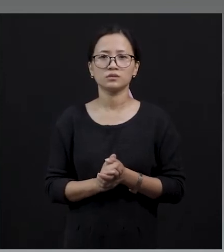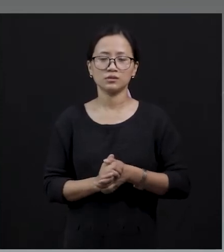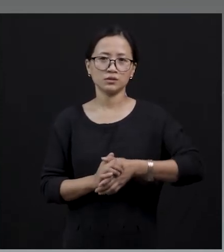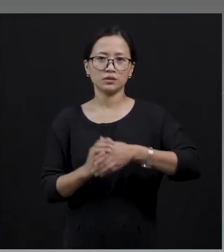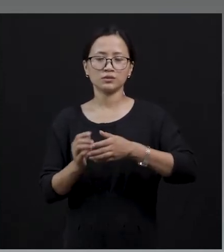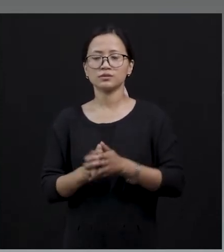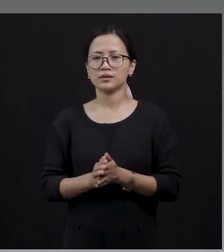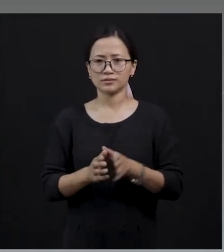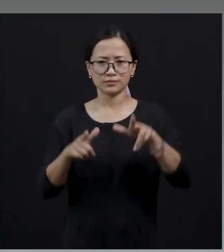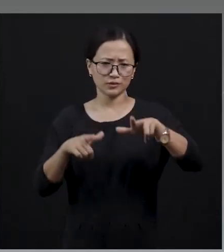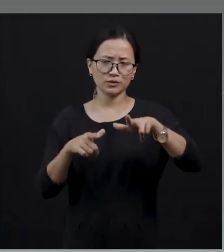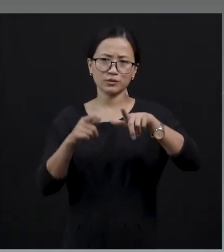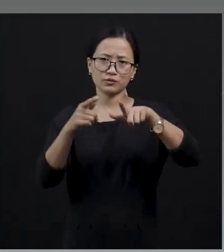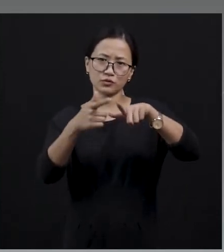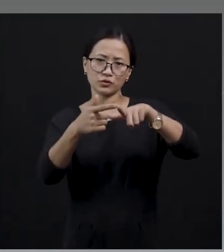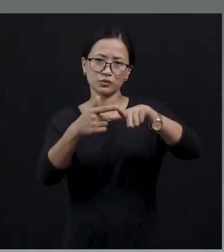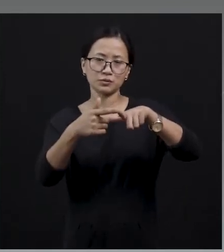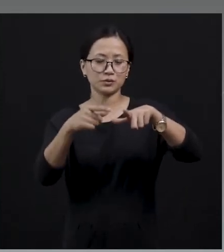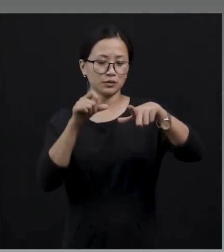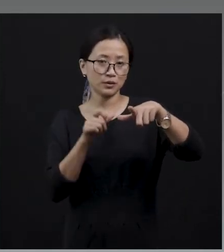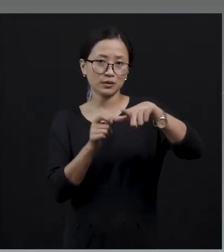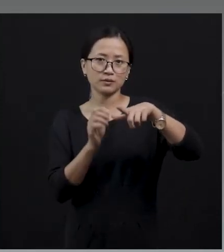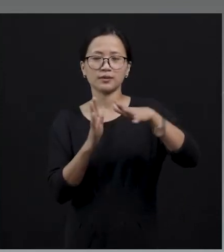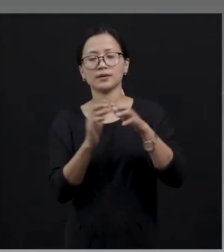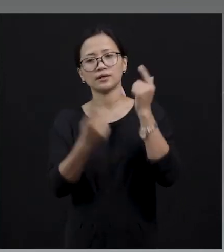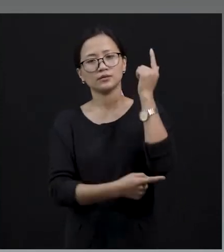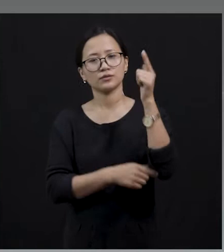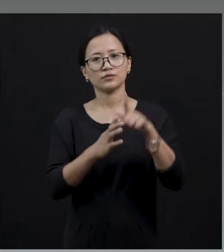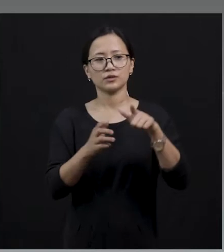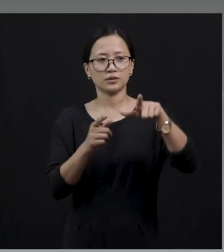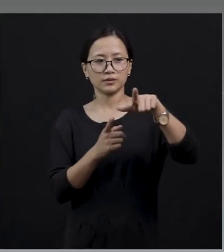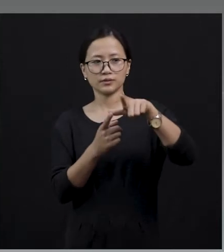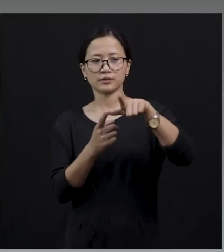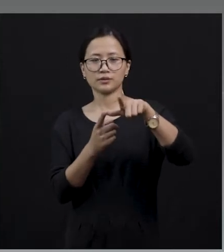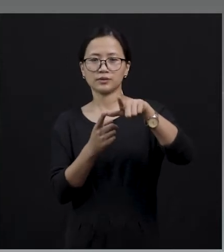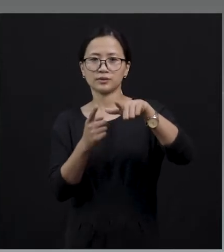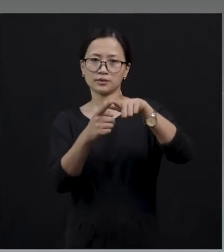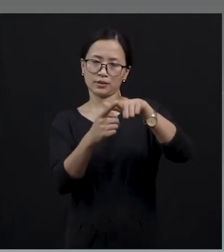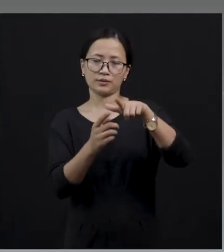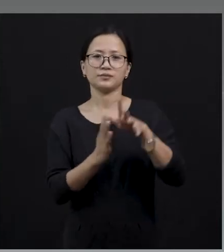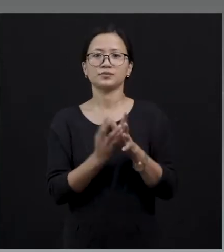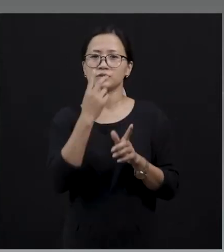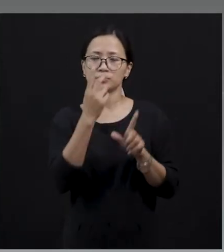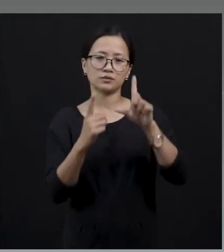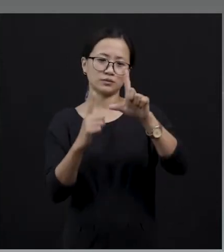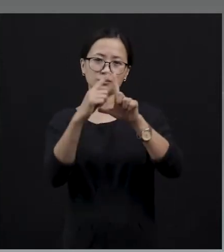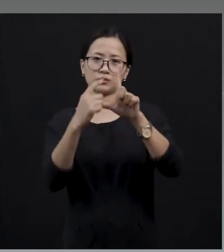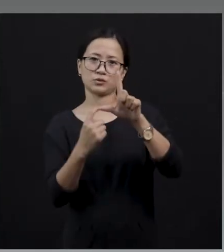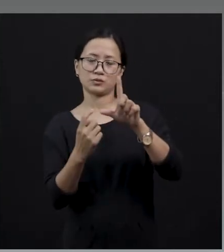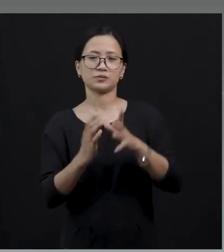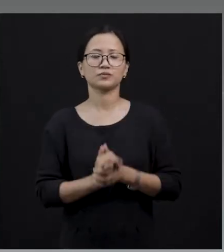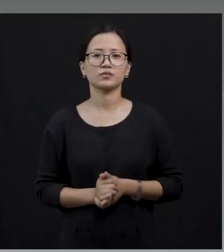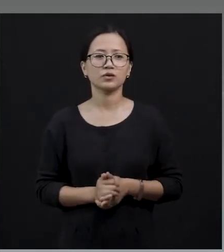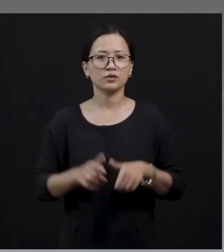tip of your toe to the end of your heel. This is the distance which we call as foot